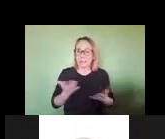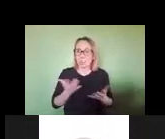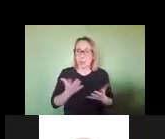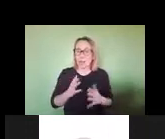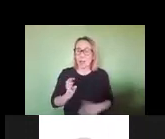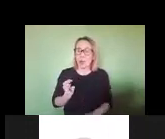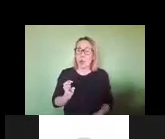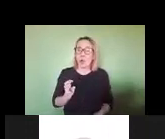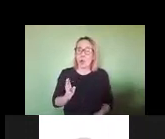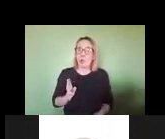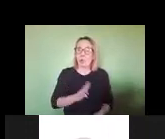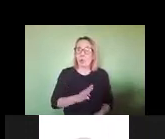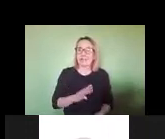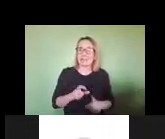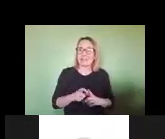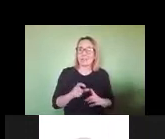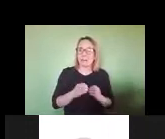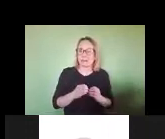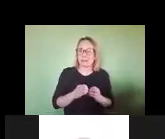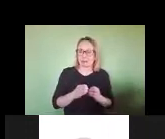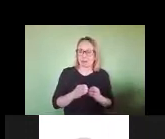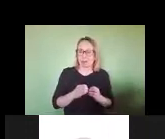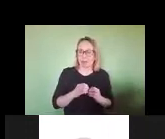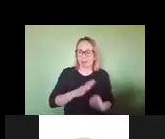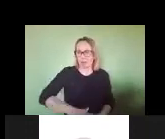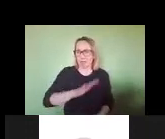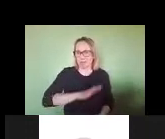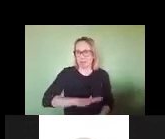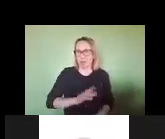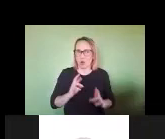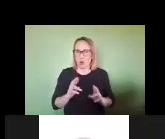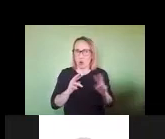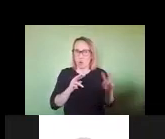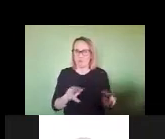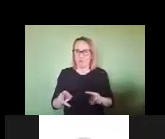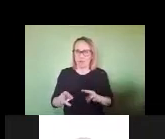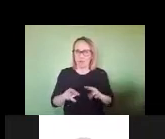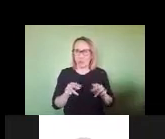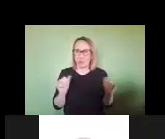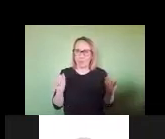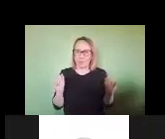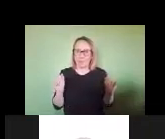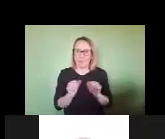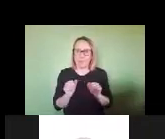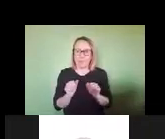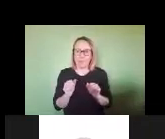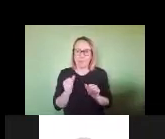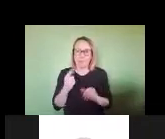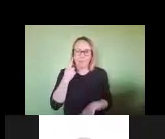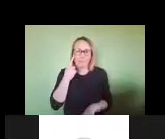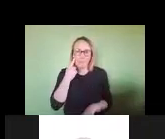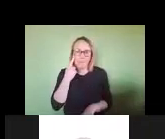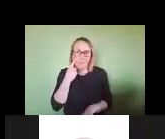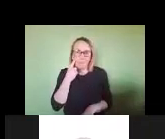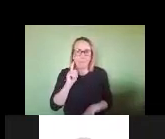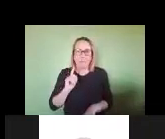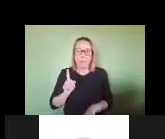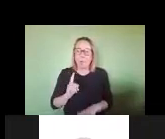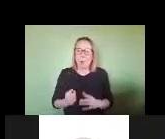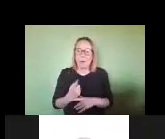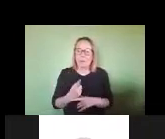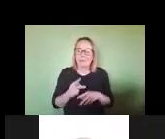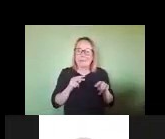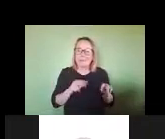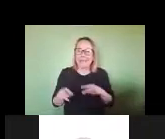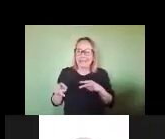Bartonshire, and hopefully that little video gave you a bit of a taste of some of the stuff we've been up to in our dance